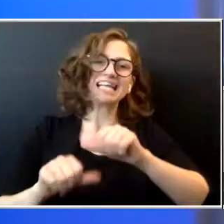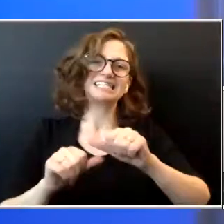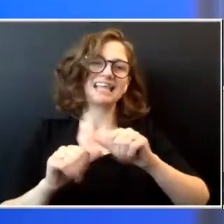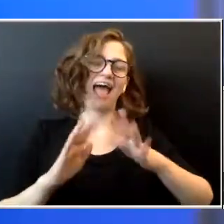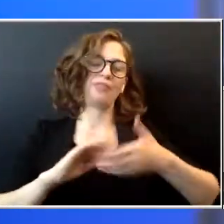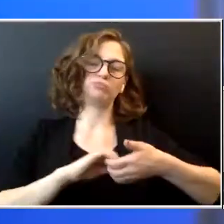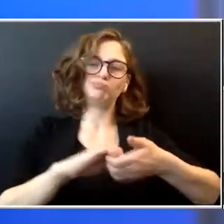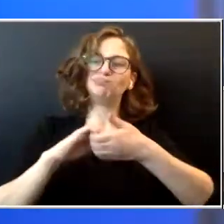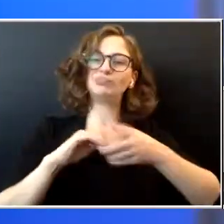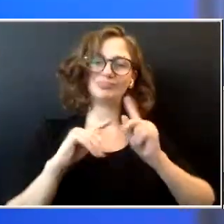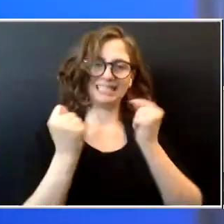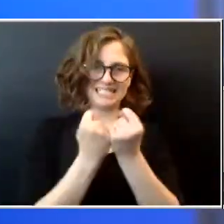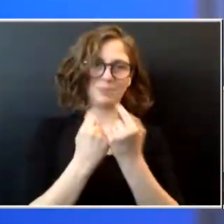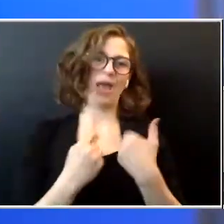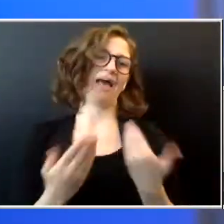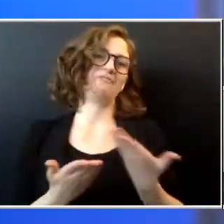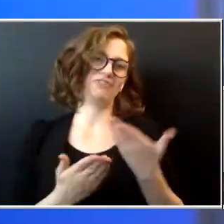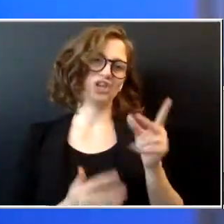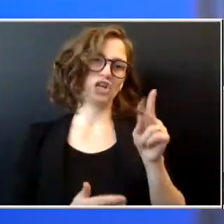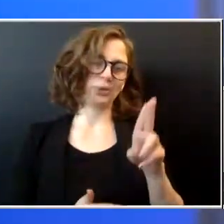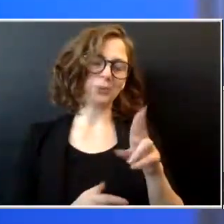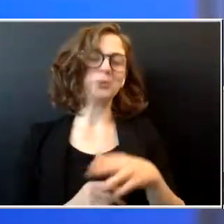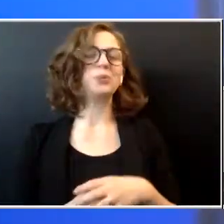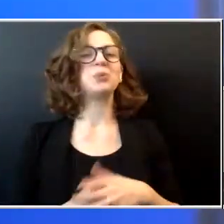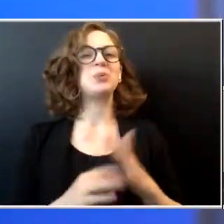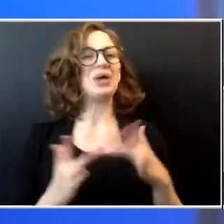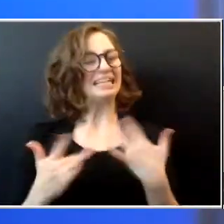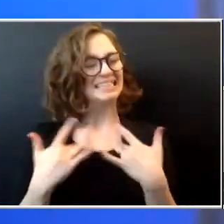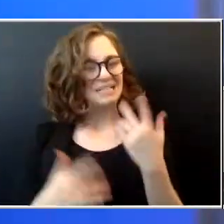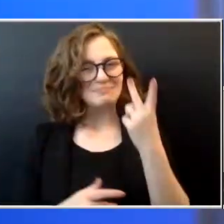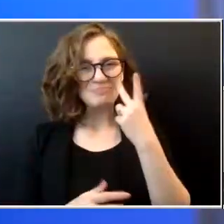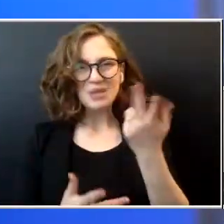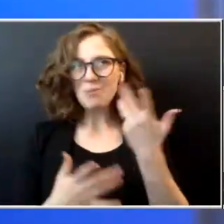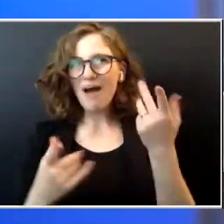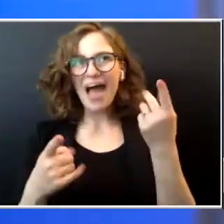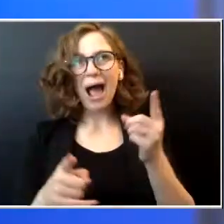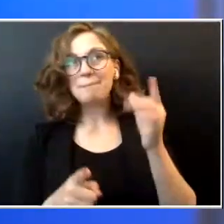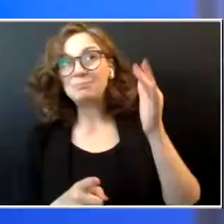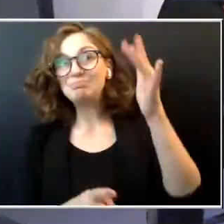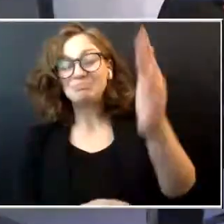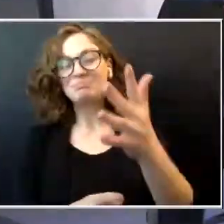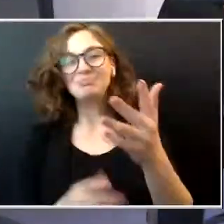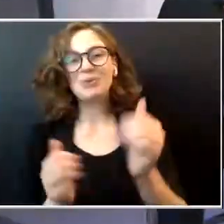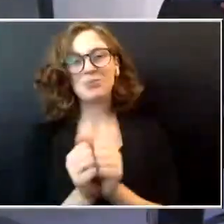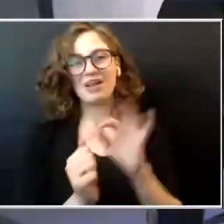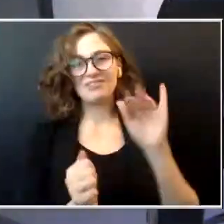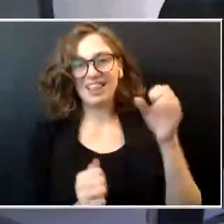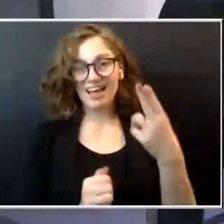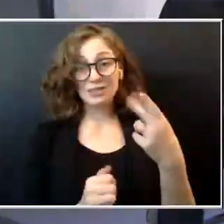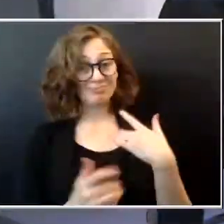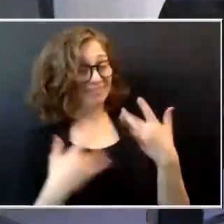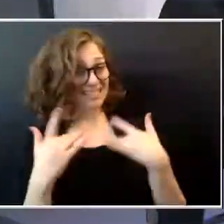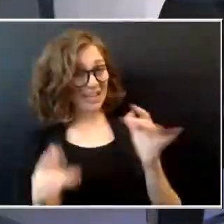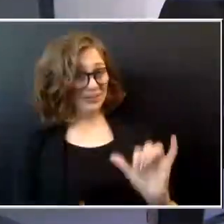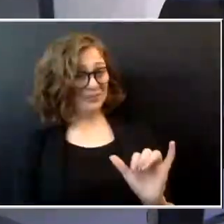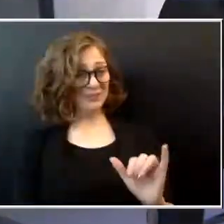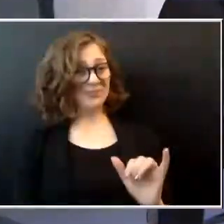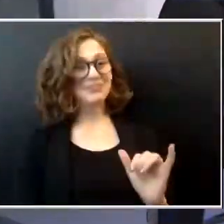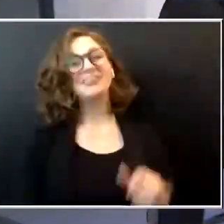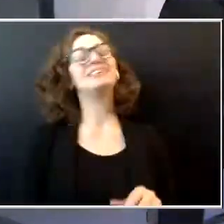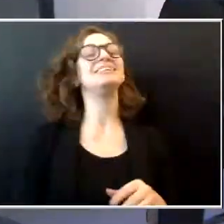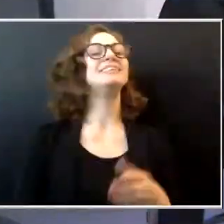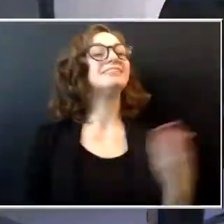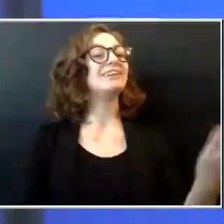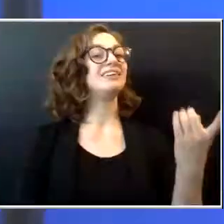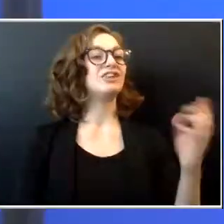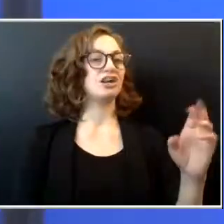and just excited to kind of see where we can take FLASH. Yeah, I'm excited too. All right, Dr. Chen.